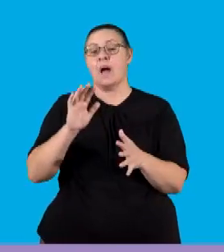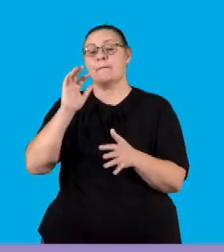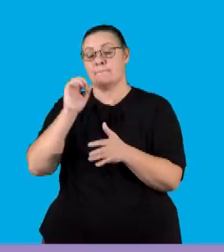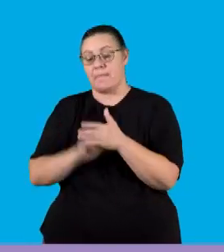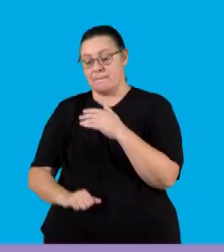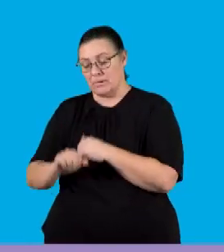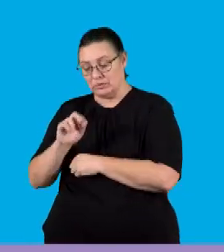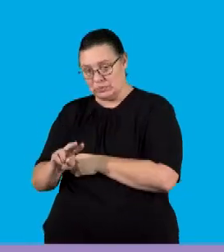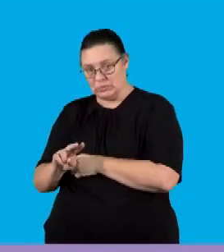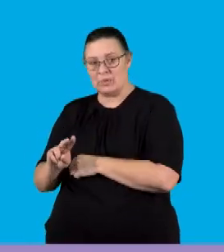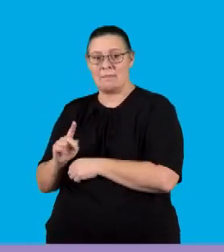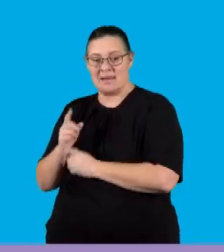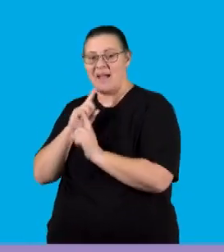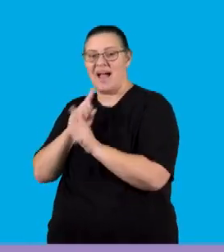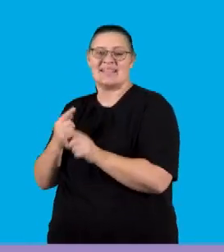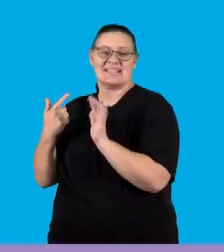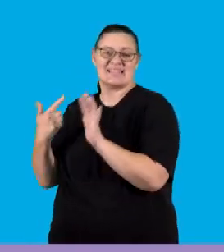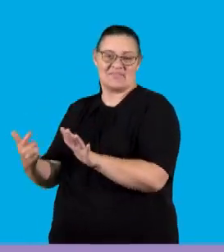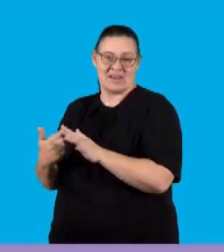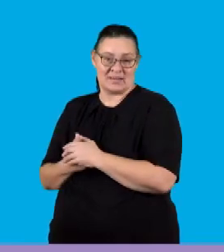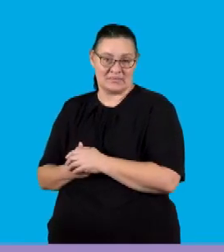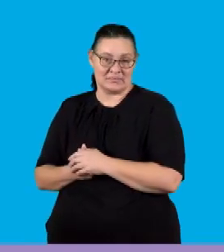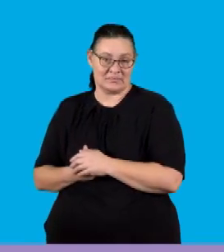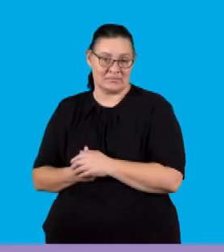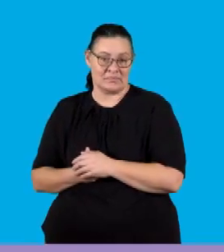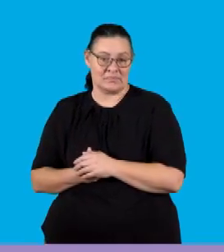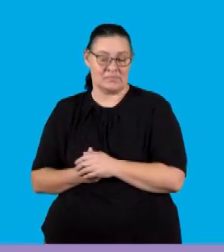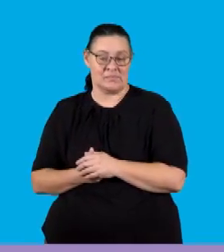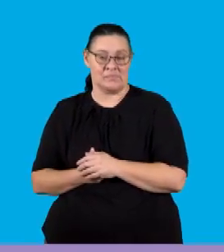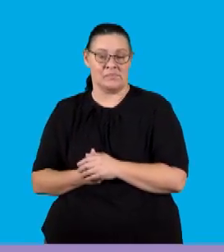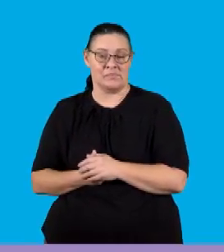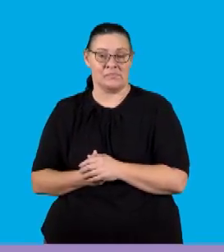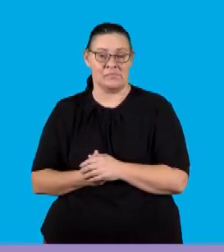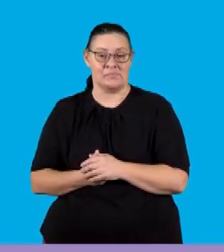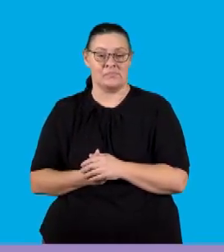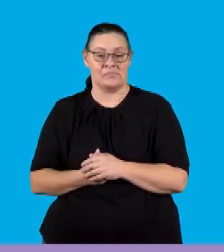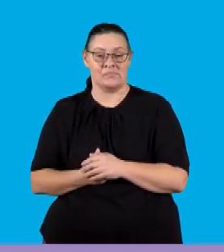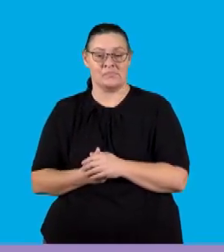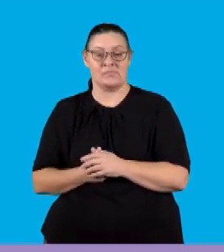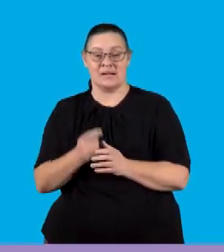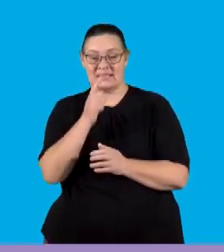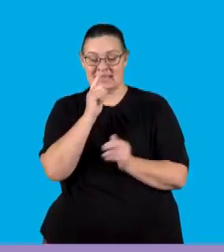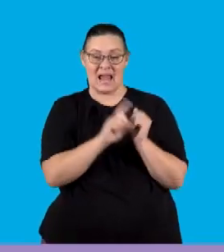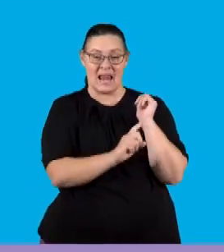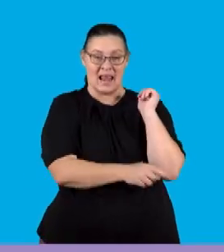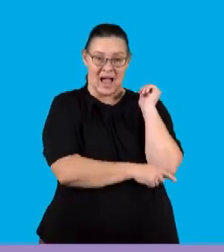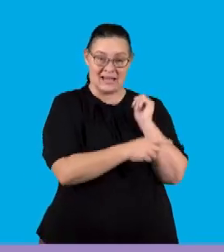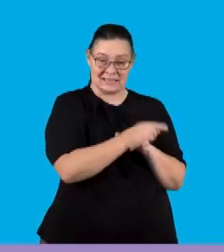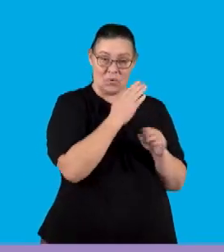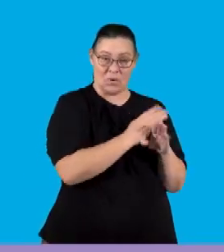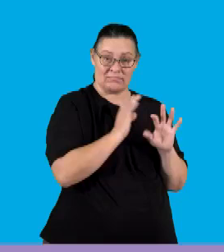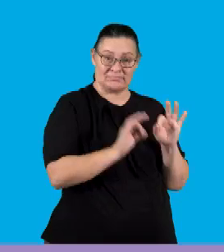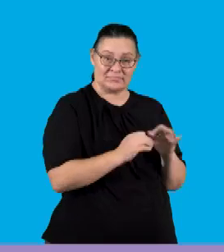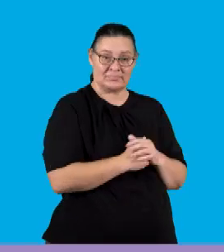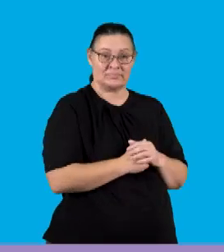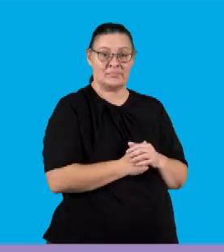found there. So just to be extra sure, let's see if it also works with the last input and output values.